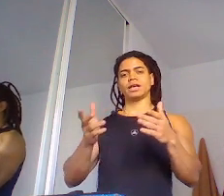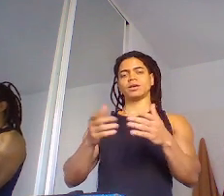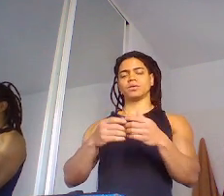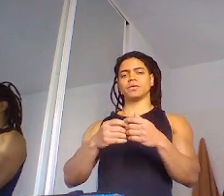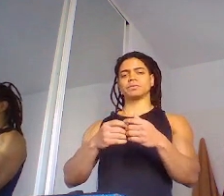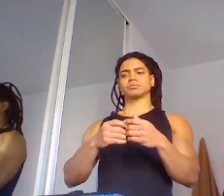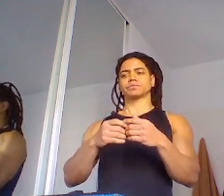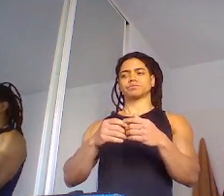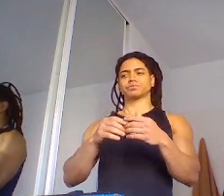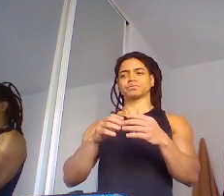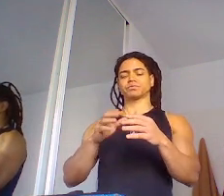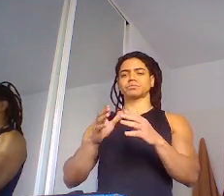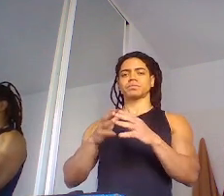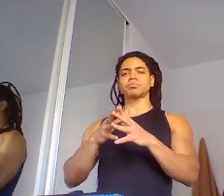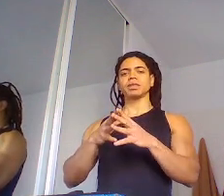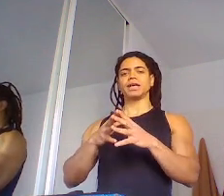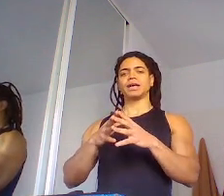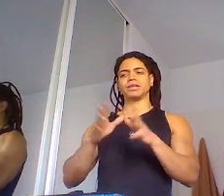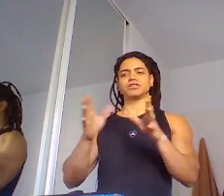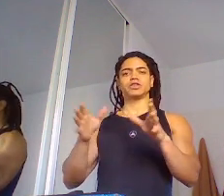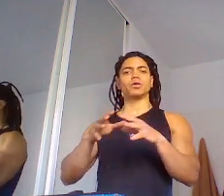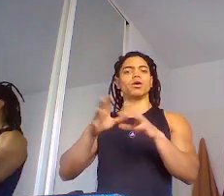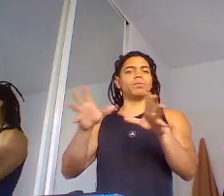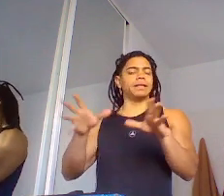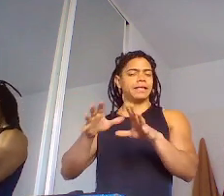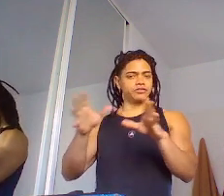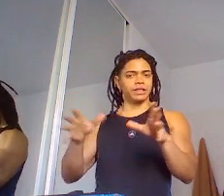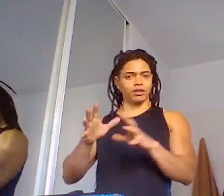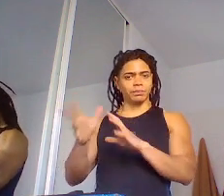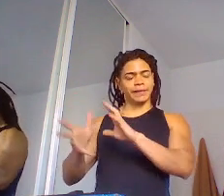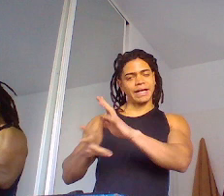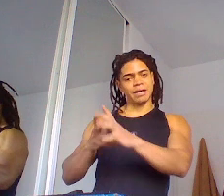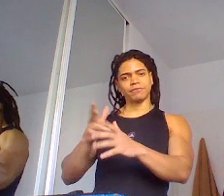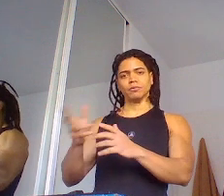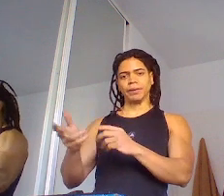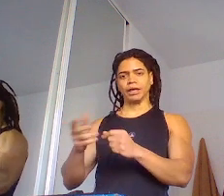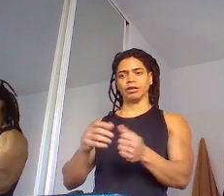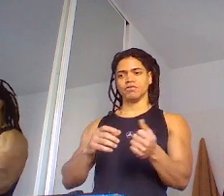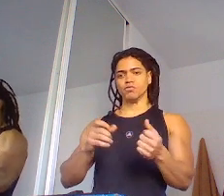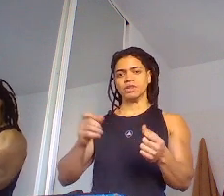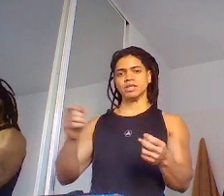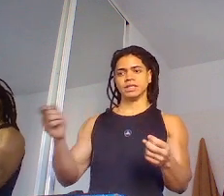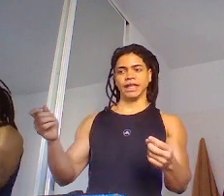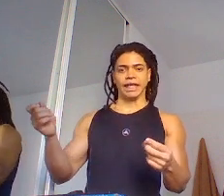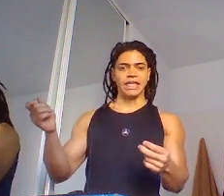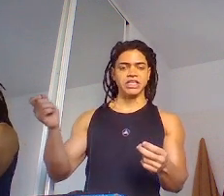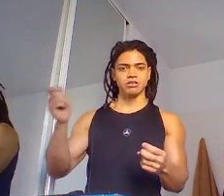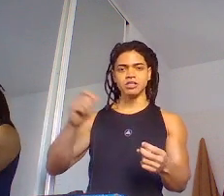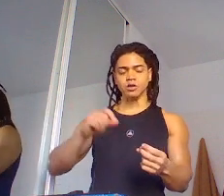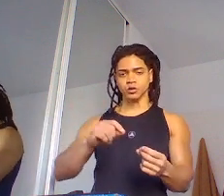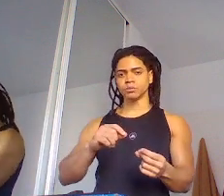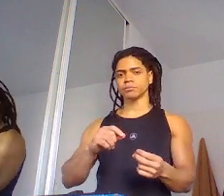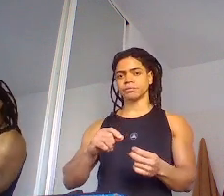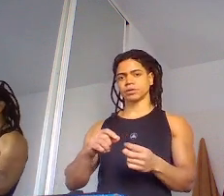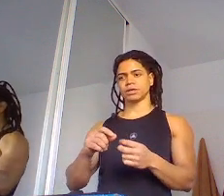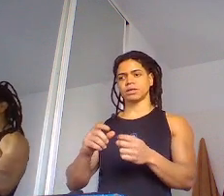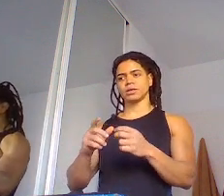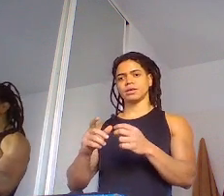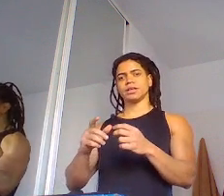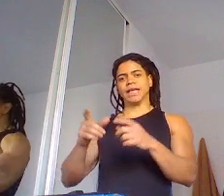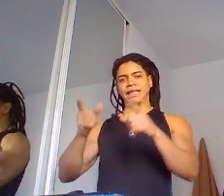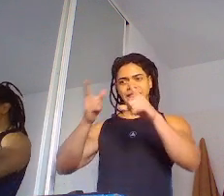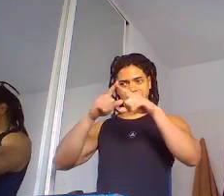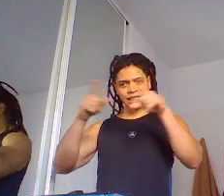where now this is our obligation that a company have to pay off within a year,